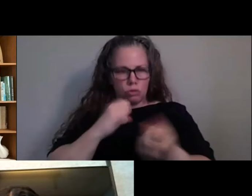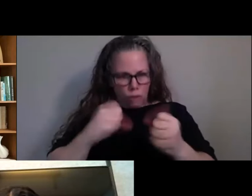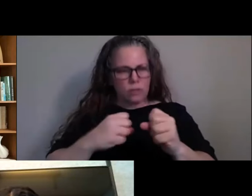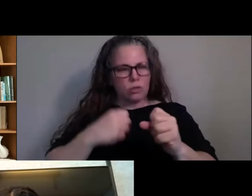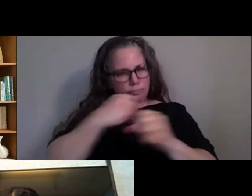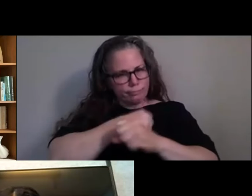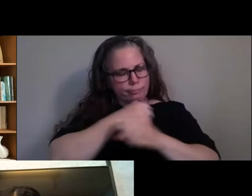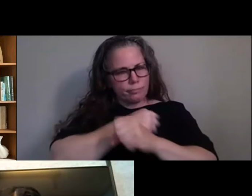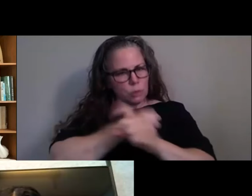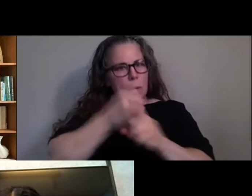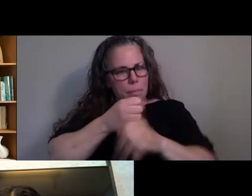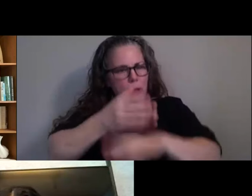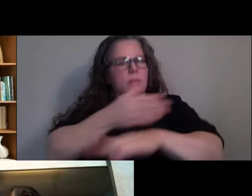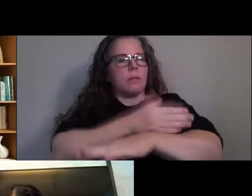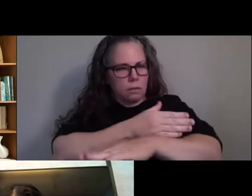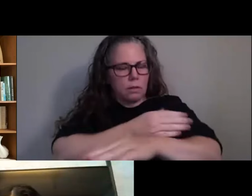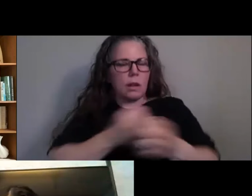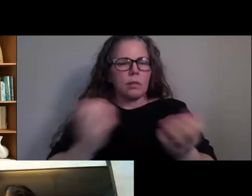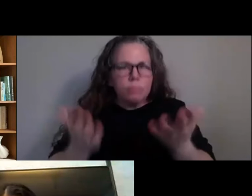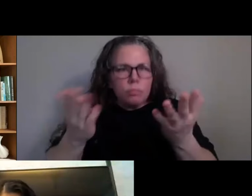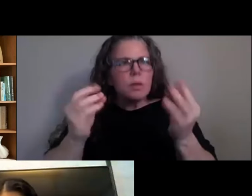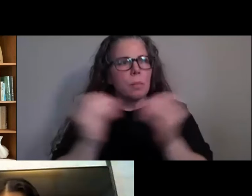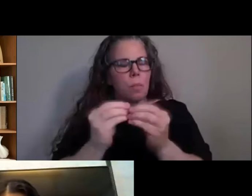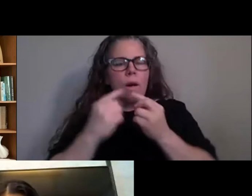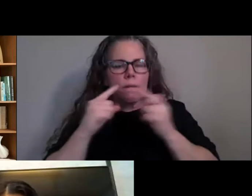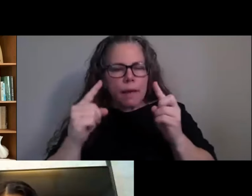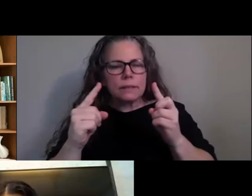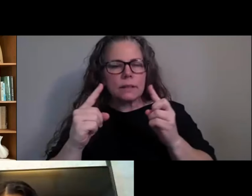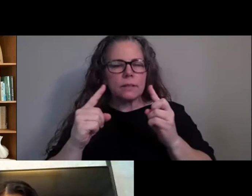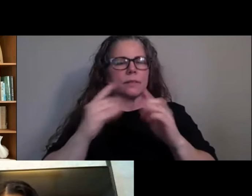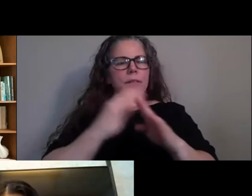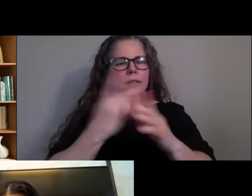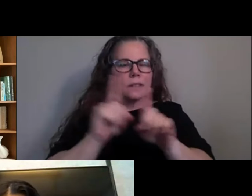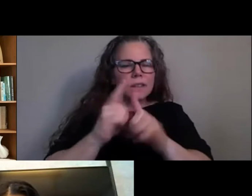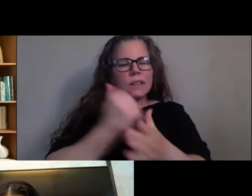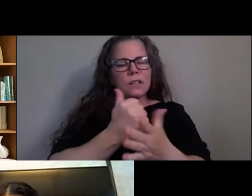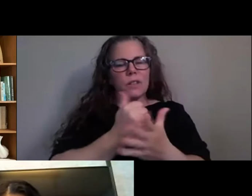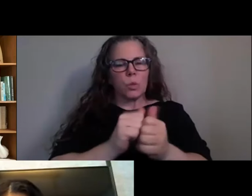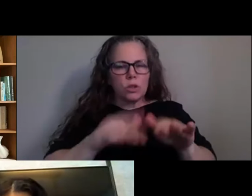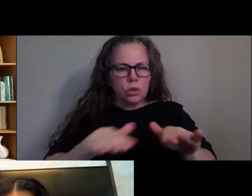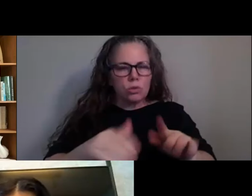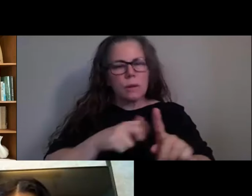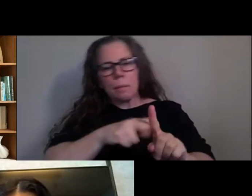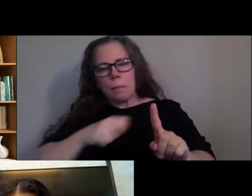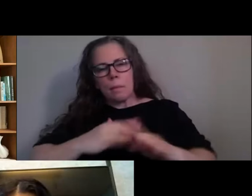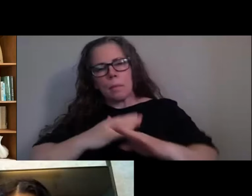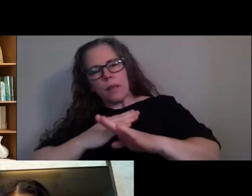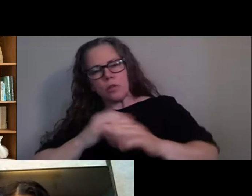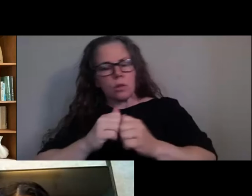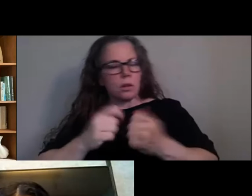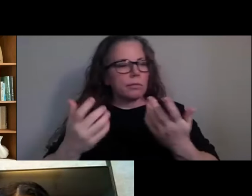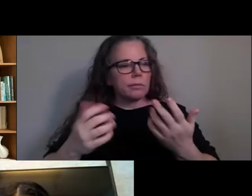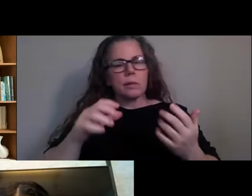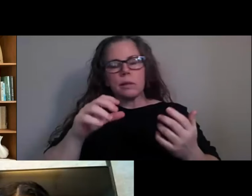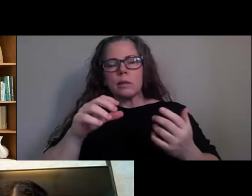incredibly powerful in promoting really effective interventions for children, prevention initiatives through